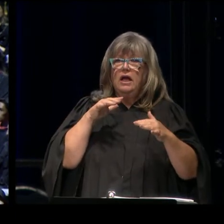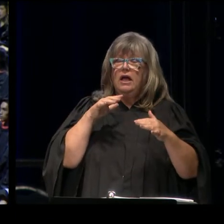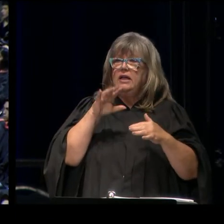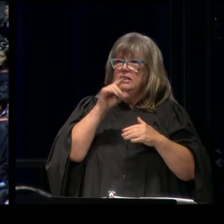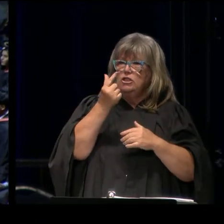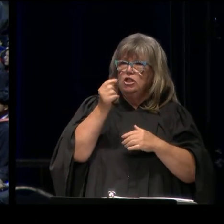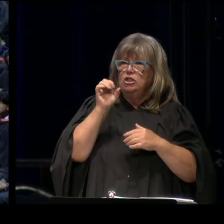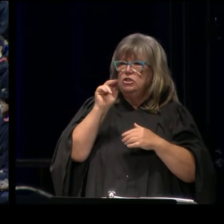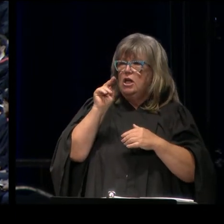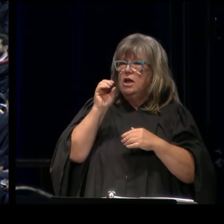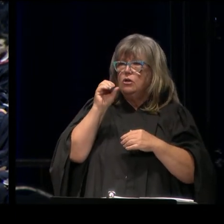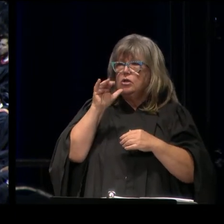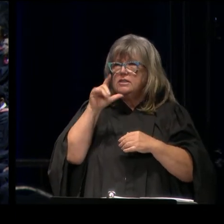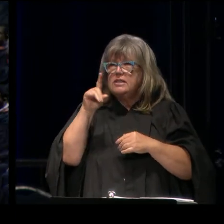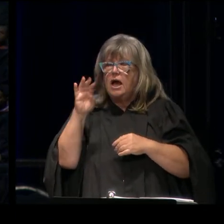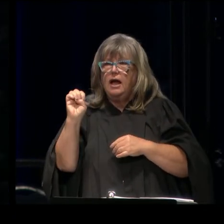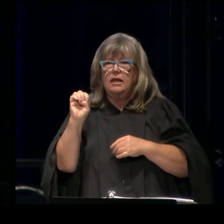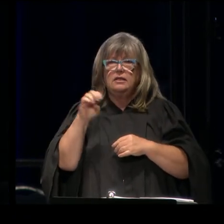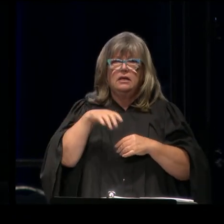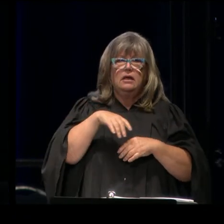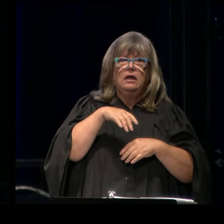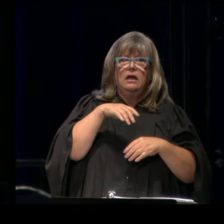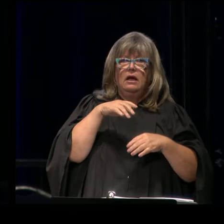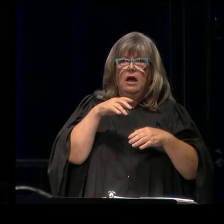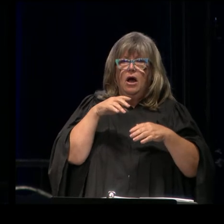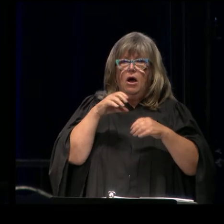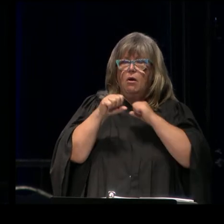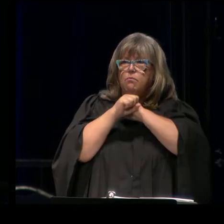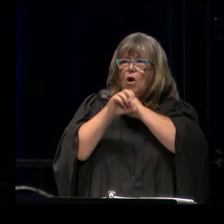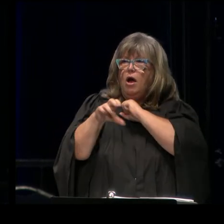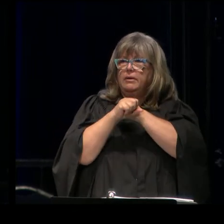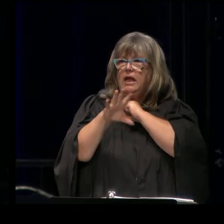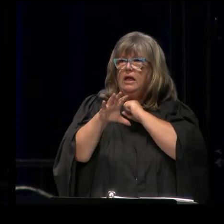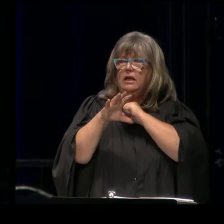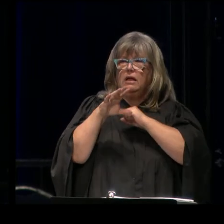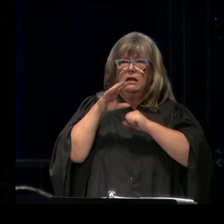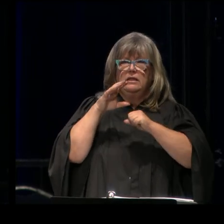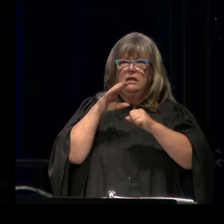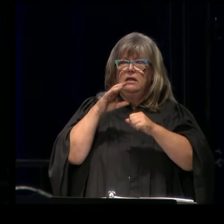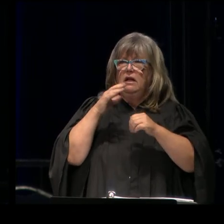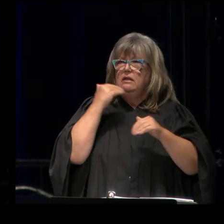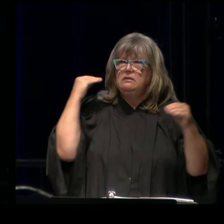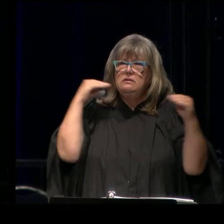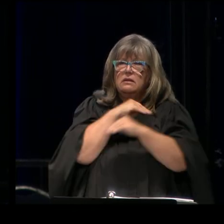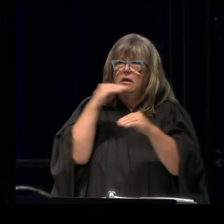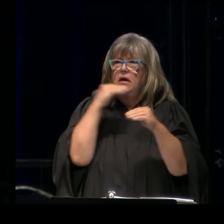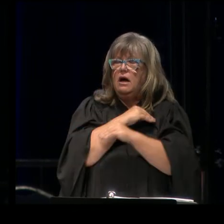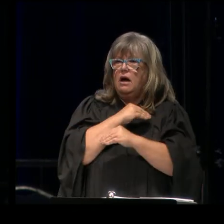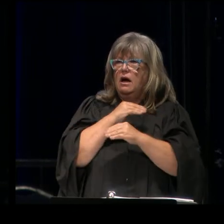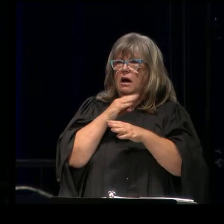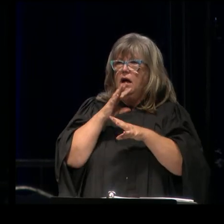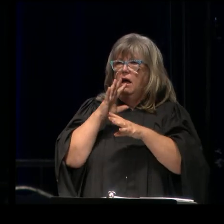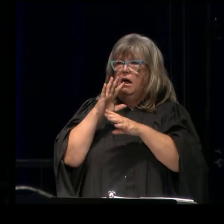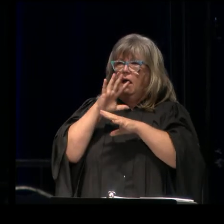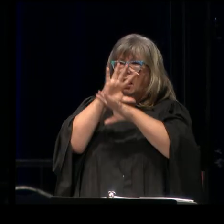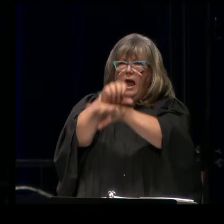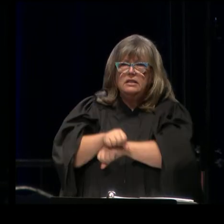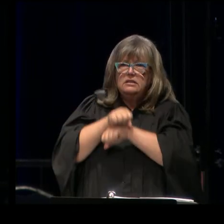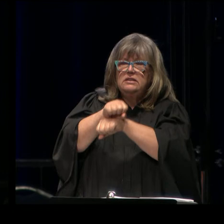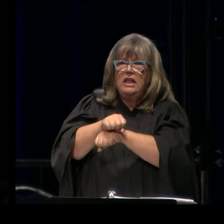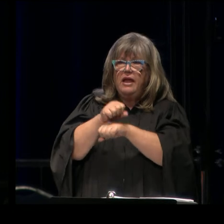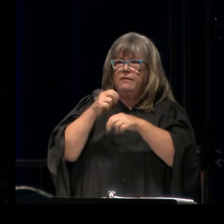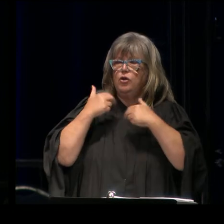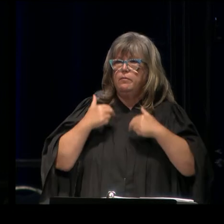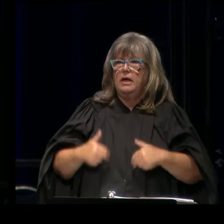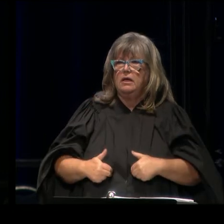propaganda. It's dishonesty and the slavery of humanity. War and injustice